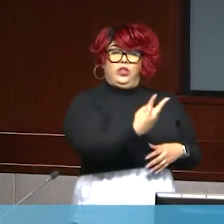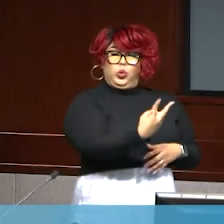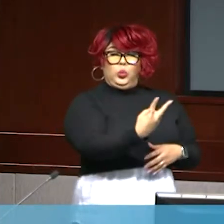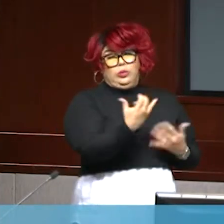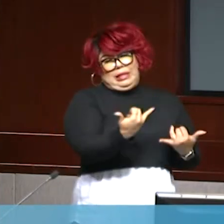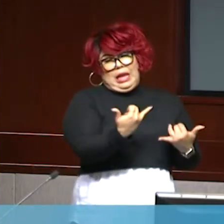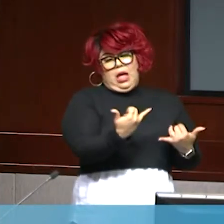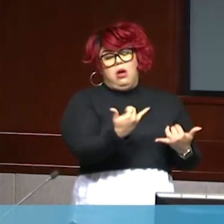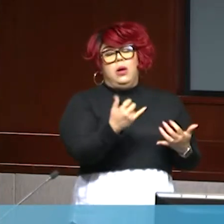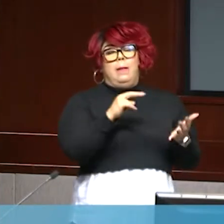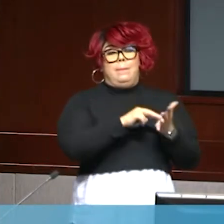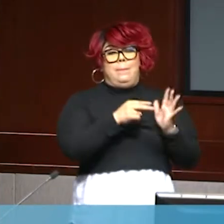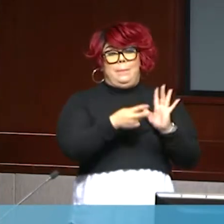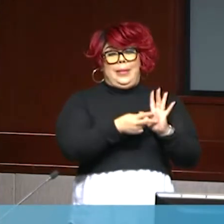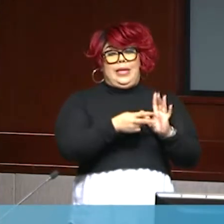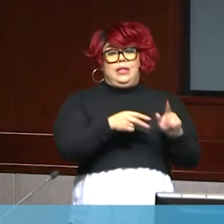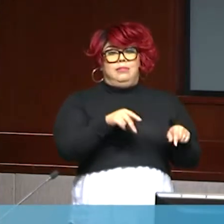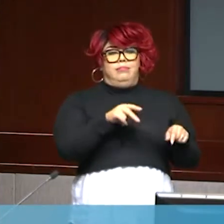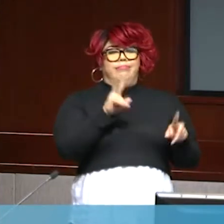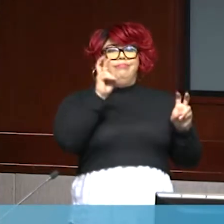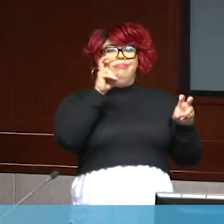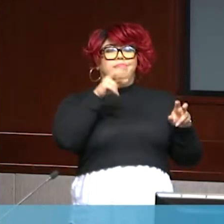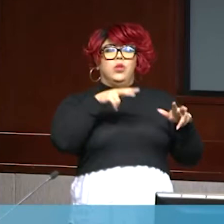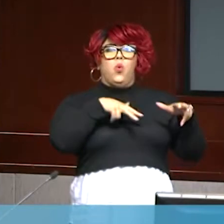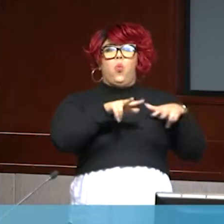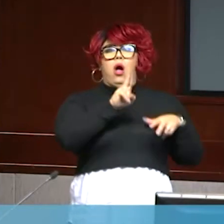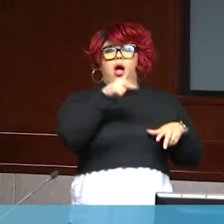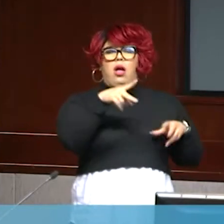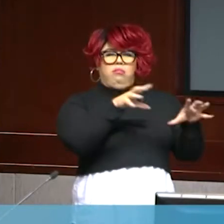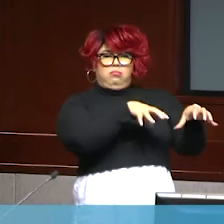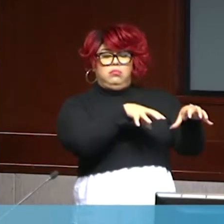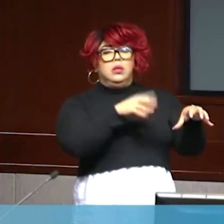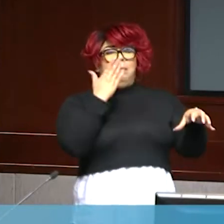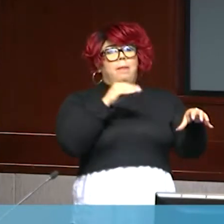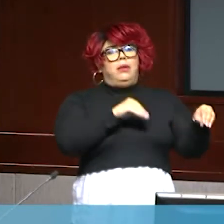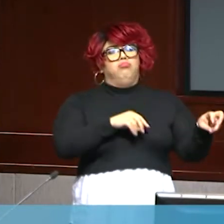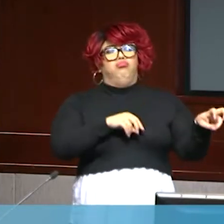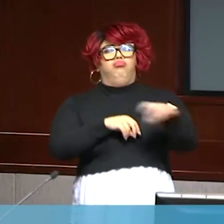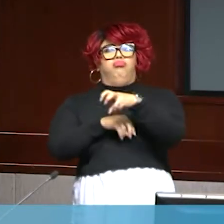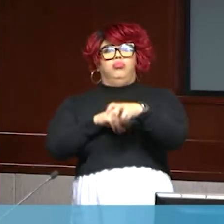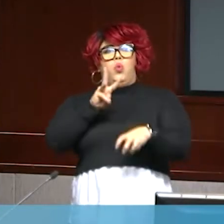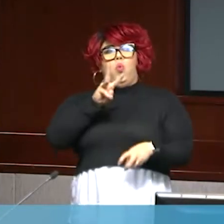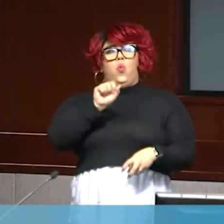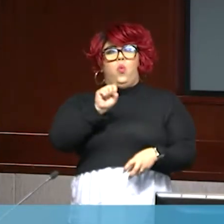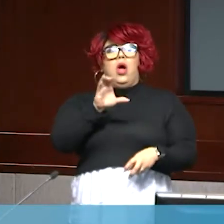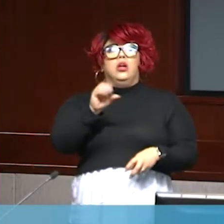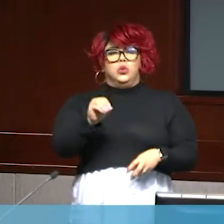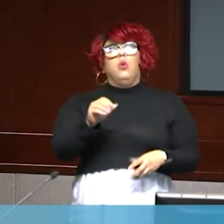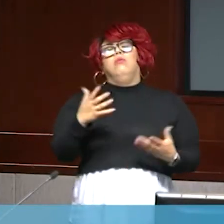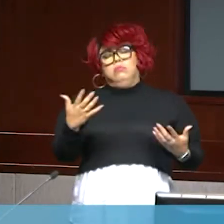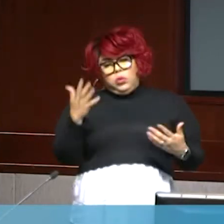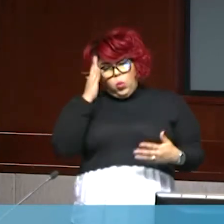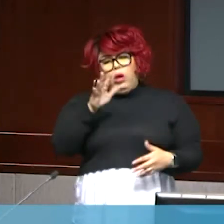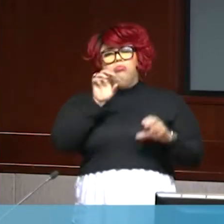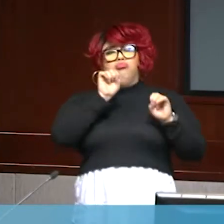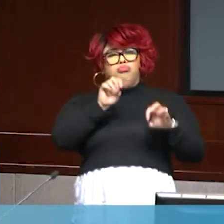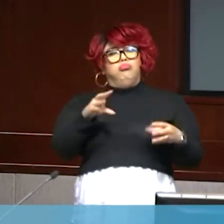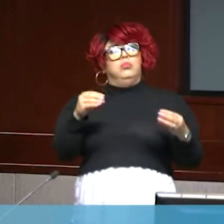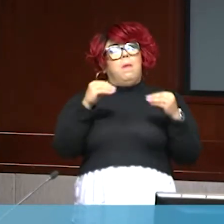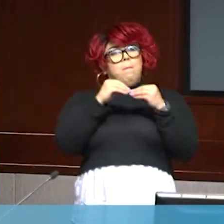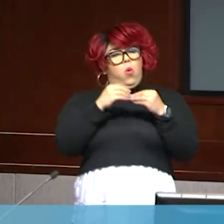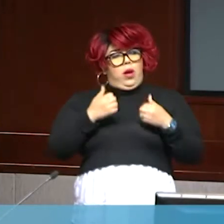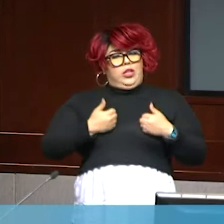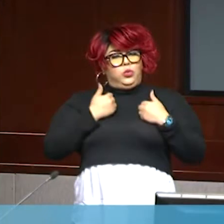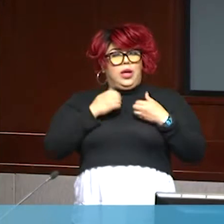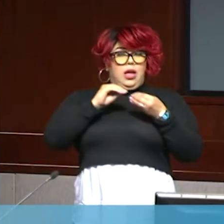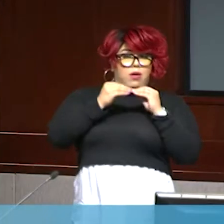relocate the walk-up site out to the Wasco area. So again, we'll provide those addresses as we have